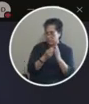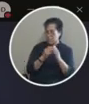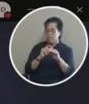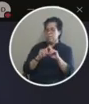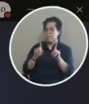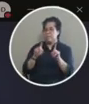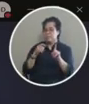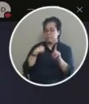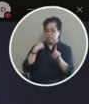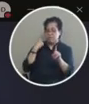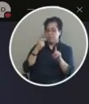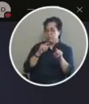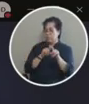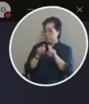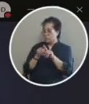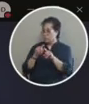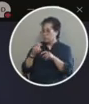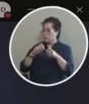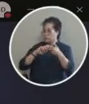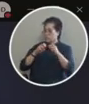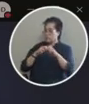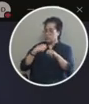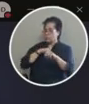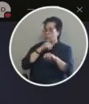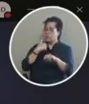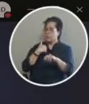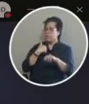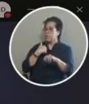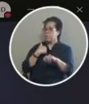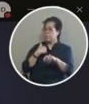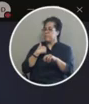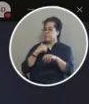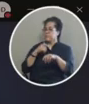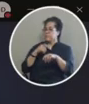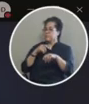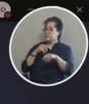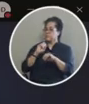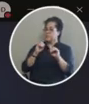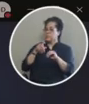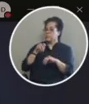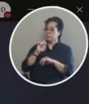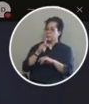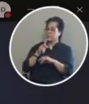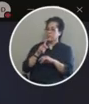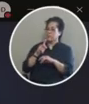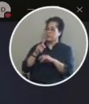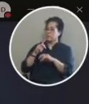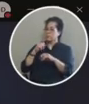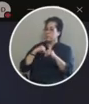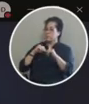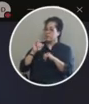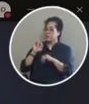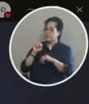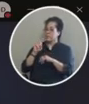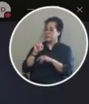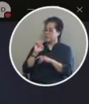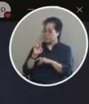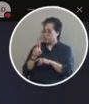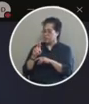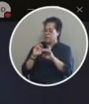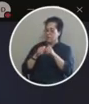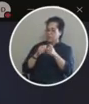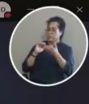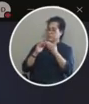think it's by design. And the problem is that we don't have any kind of key performance indicators by which to rate the outcomes of the expenditure that now have our